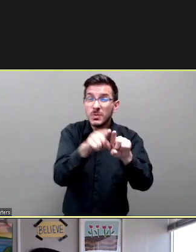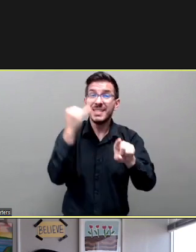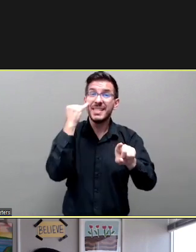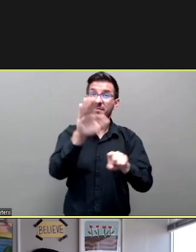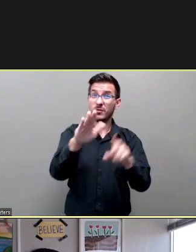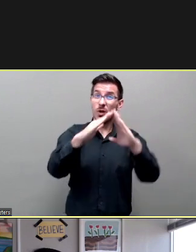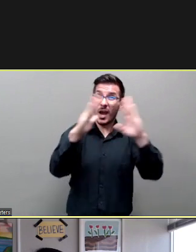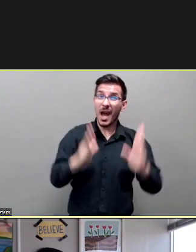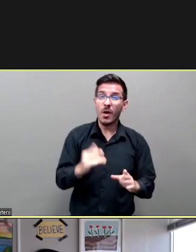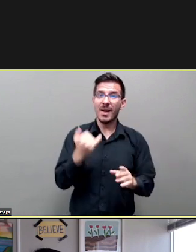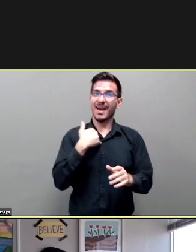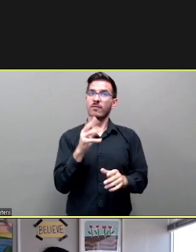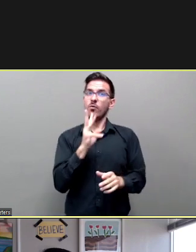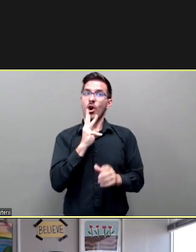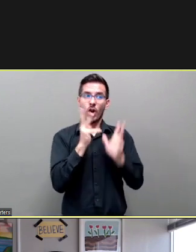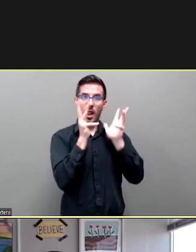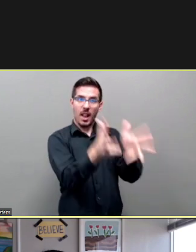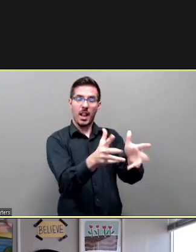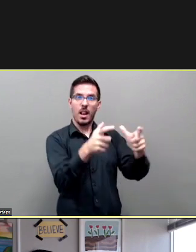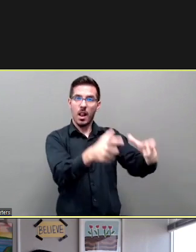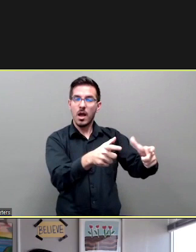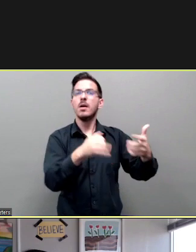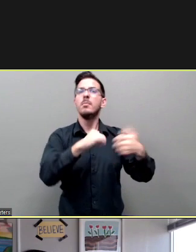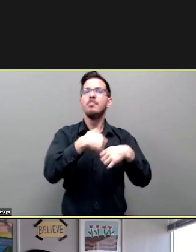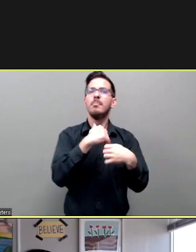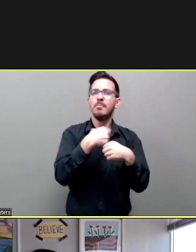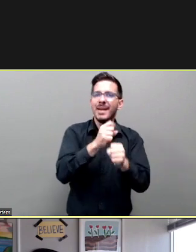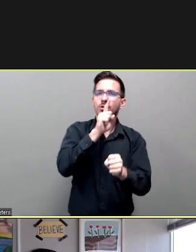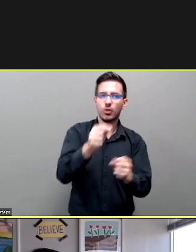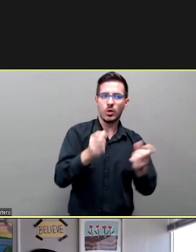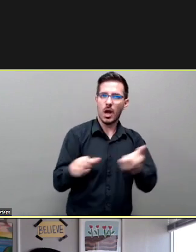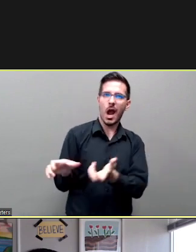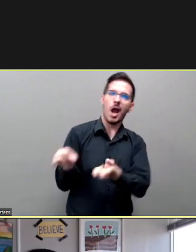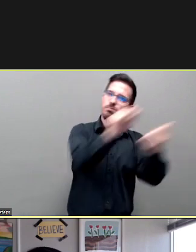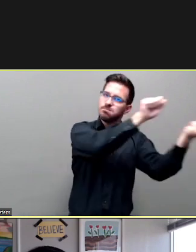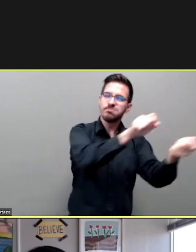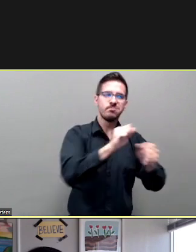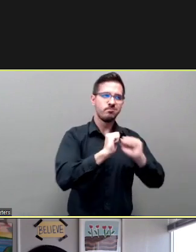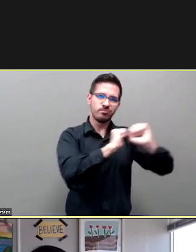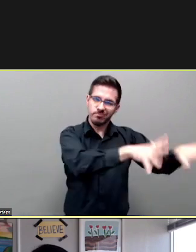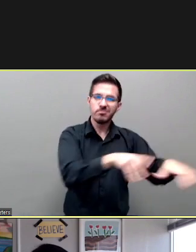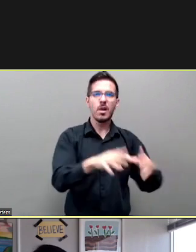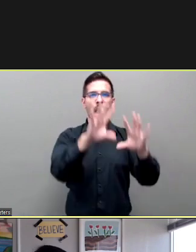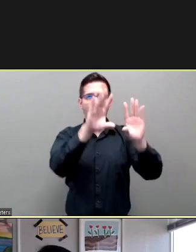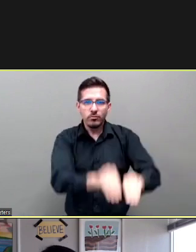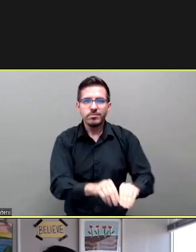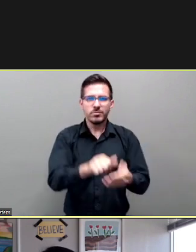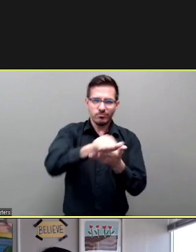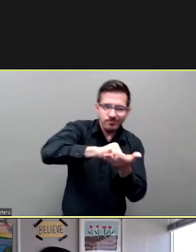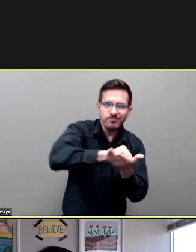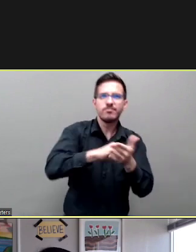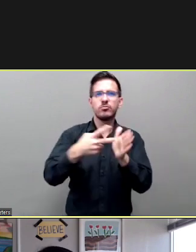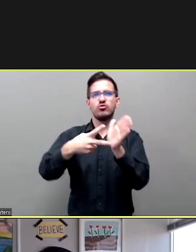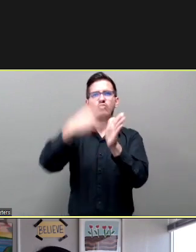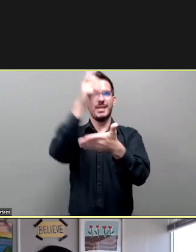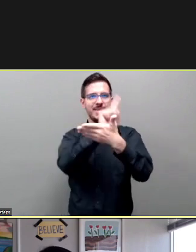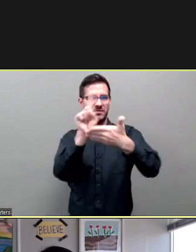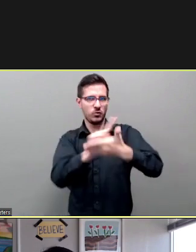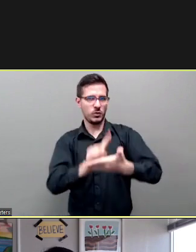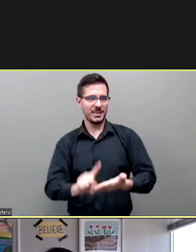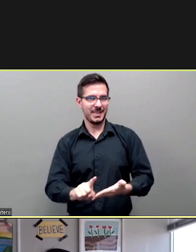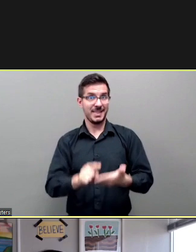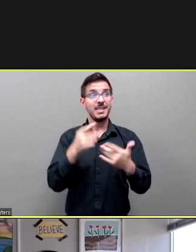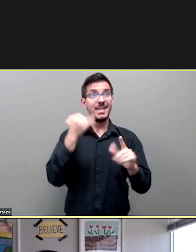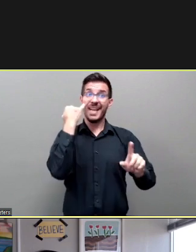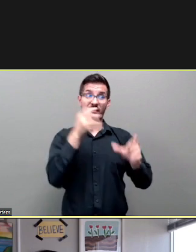drain anything that holds water, like buckets or pet bowls, anything like that. Drain it, make sure you drain them twice a week so that the mosquitoes won't